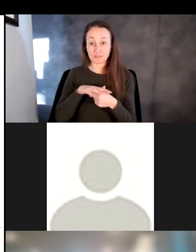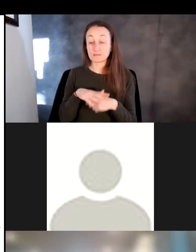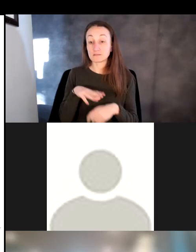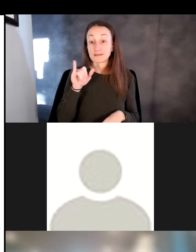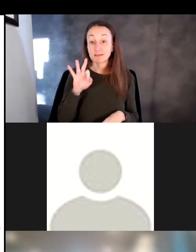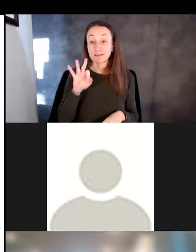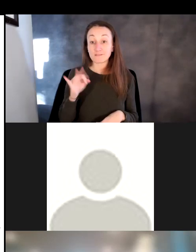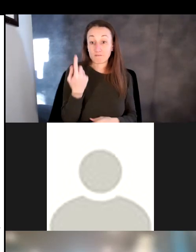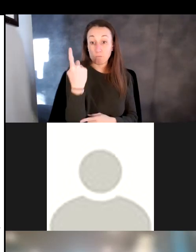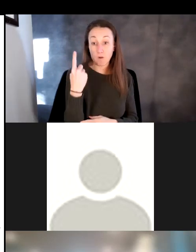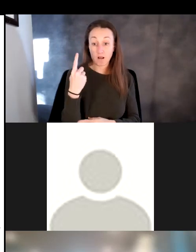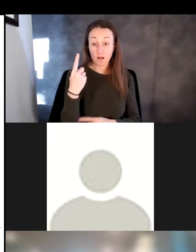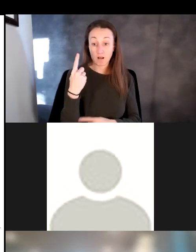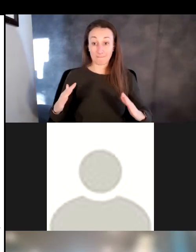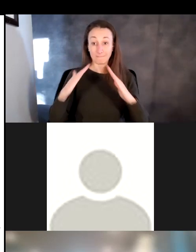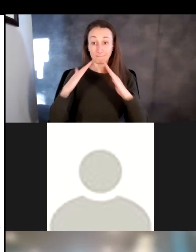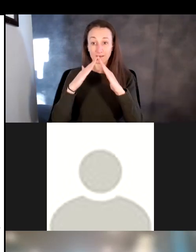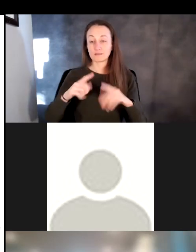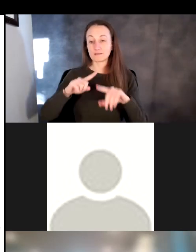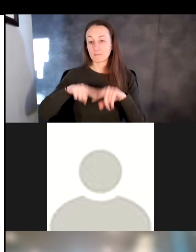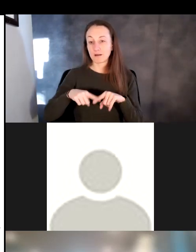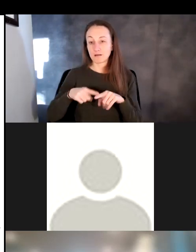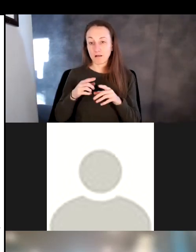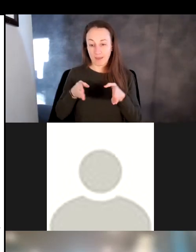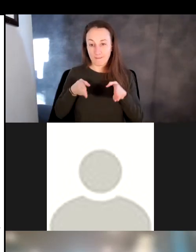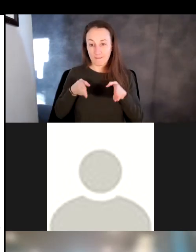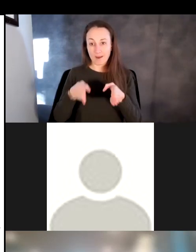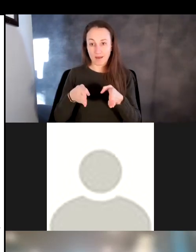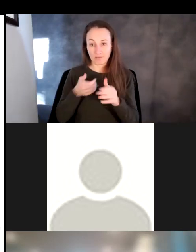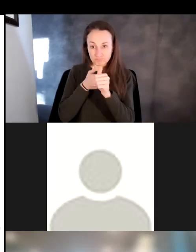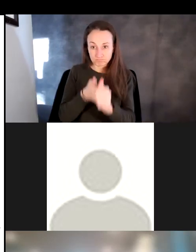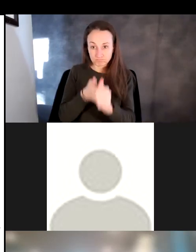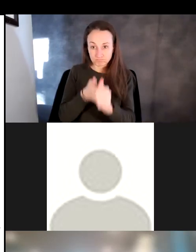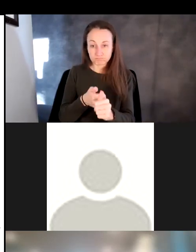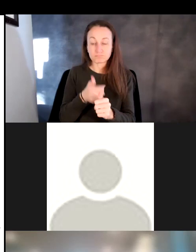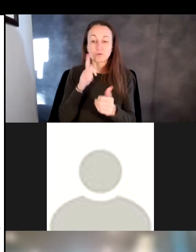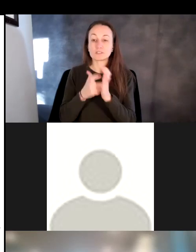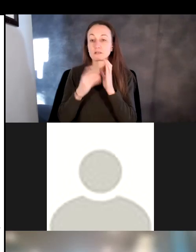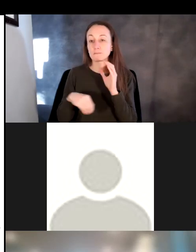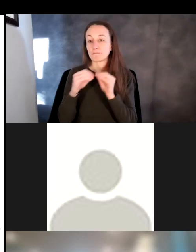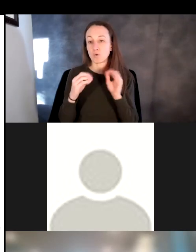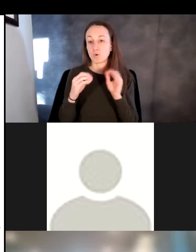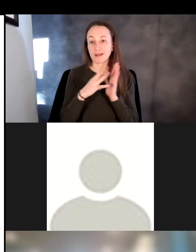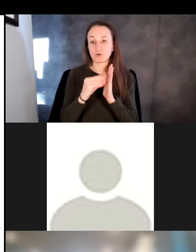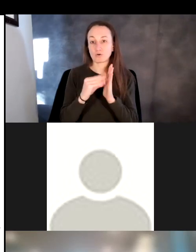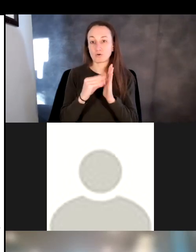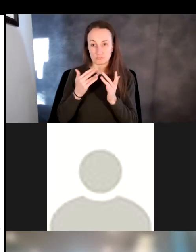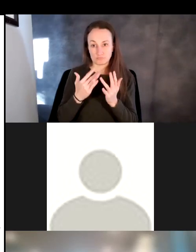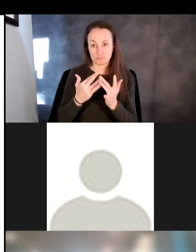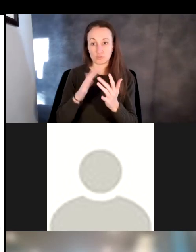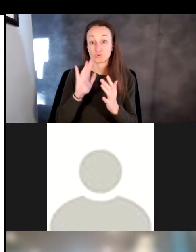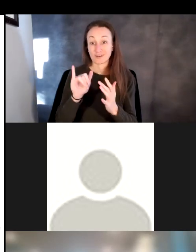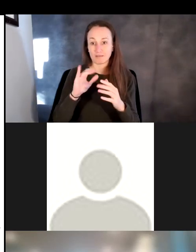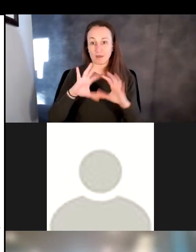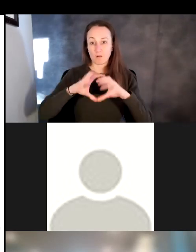only one peak, depending on the path that we take, it can take more iterations to arrive at that global optimum